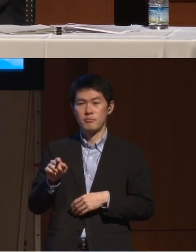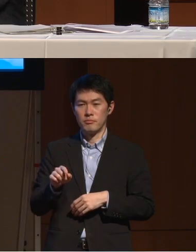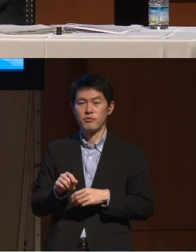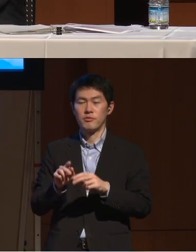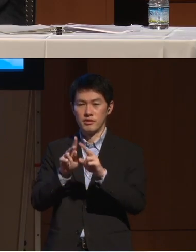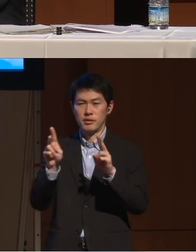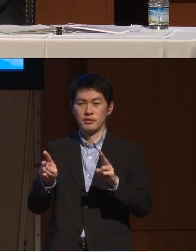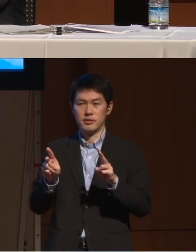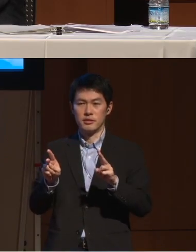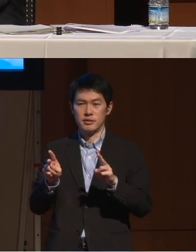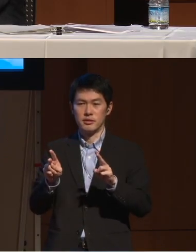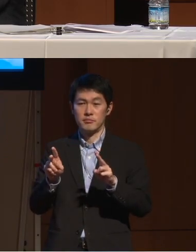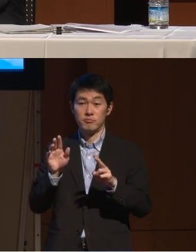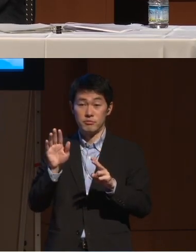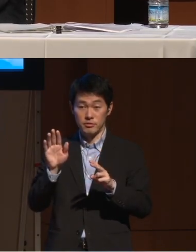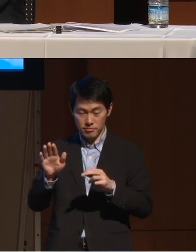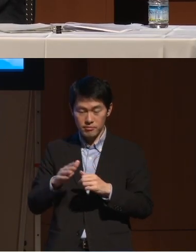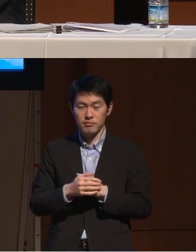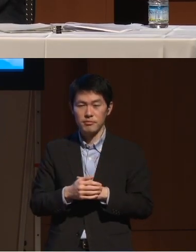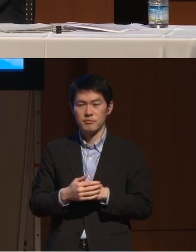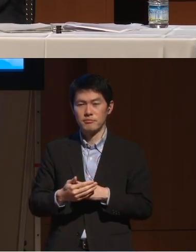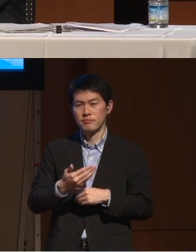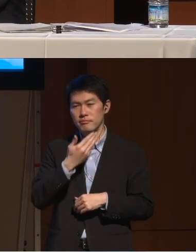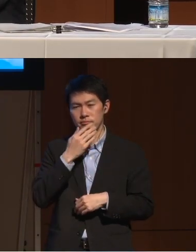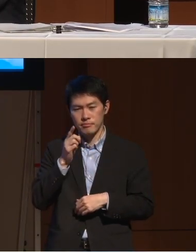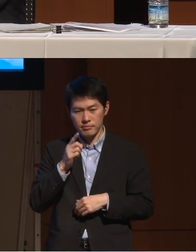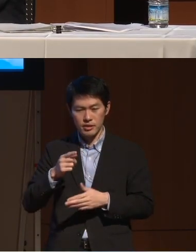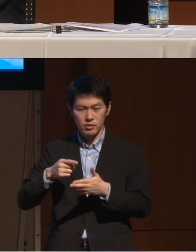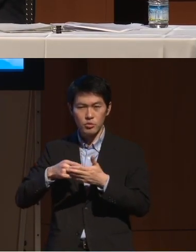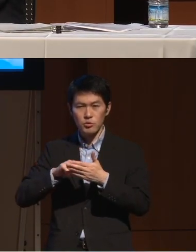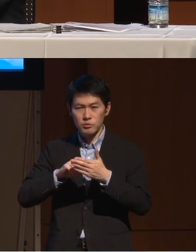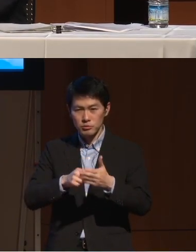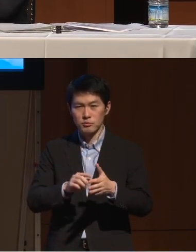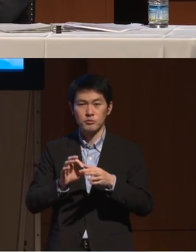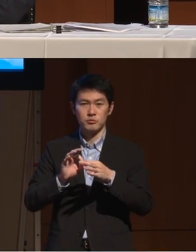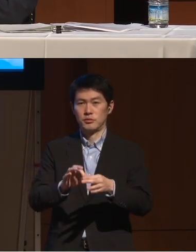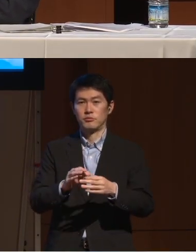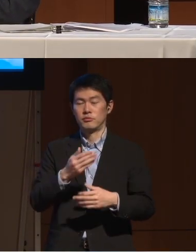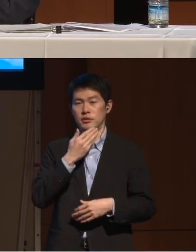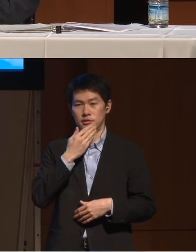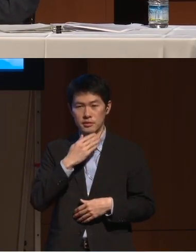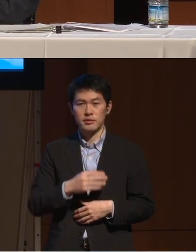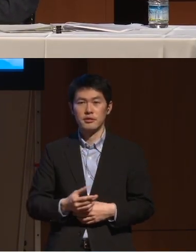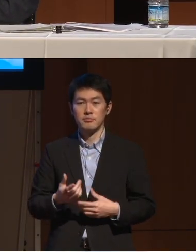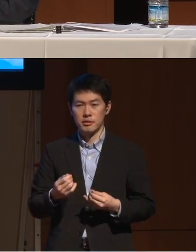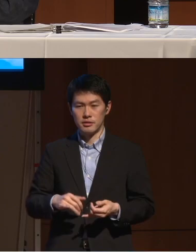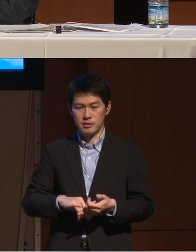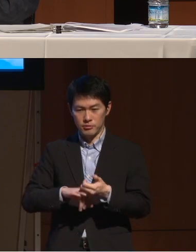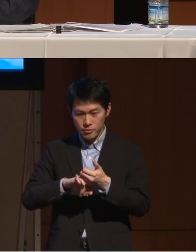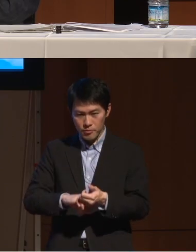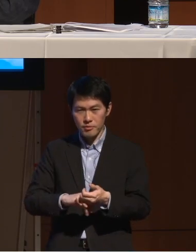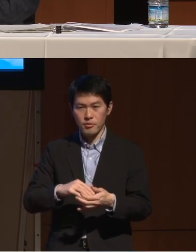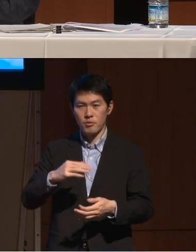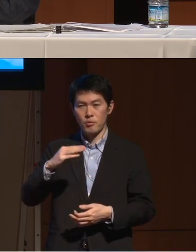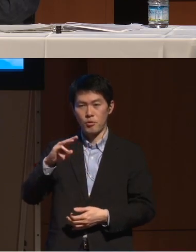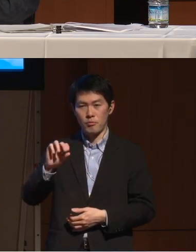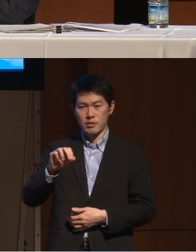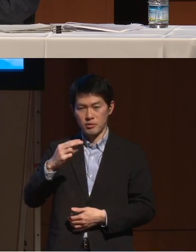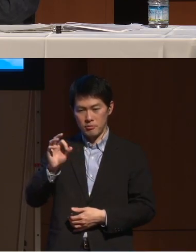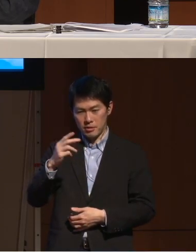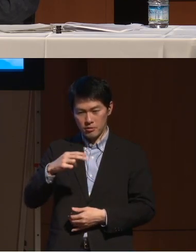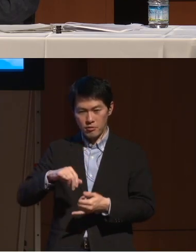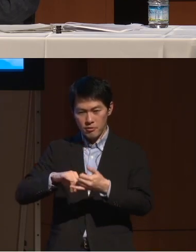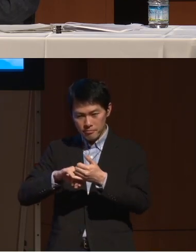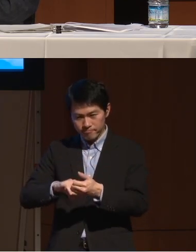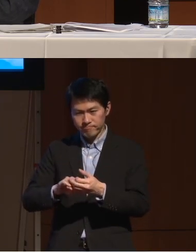sustained effort and will and attention and commitment to collaboration on multiple levels, not